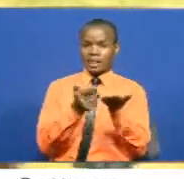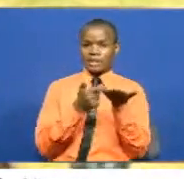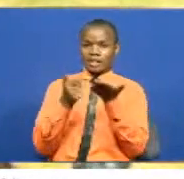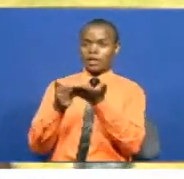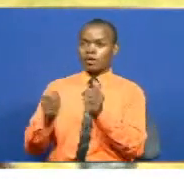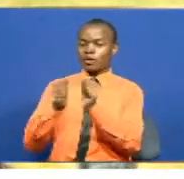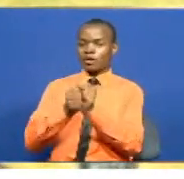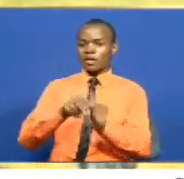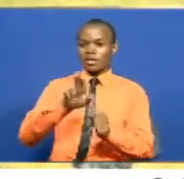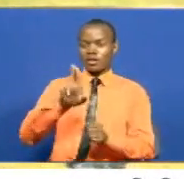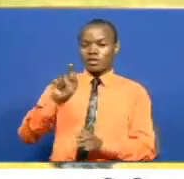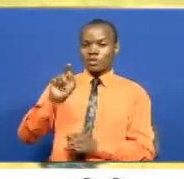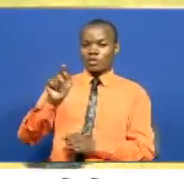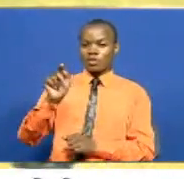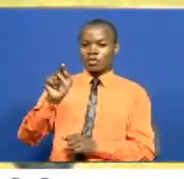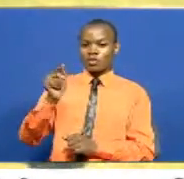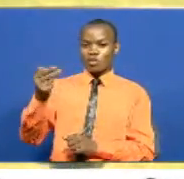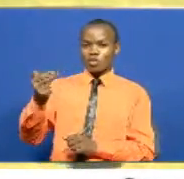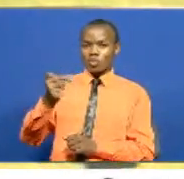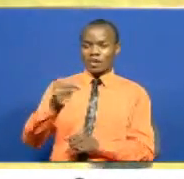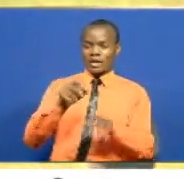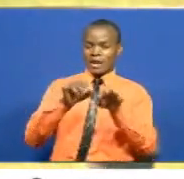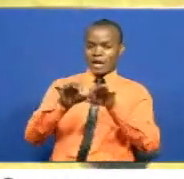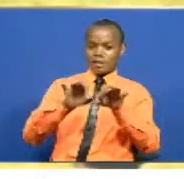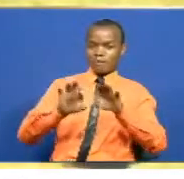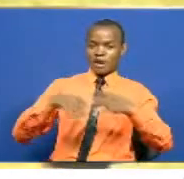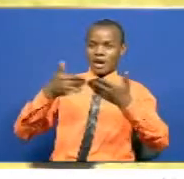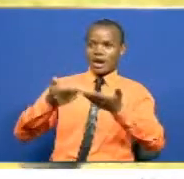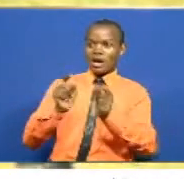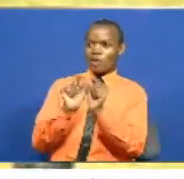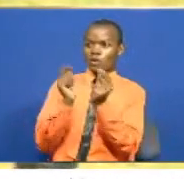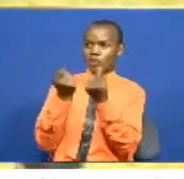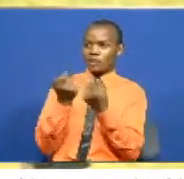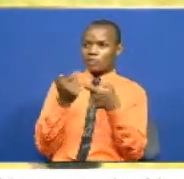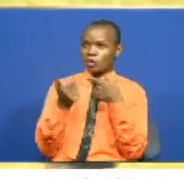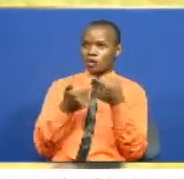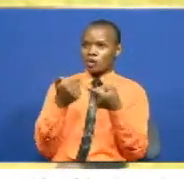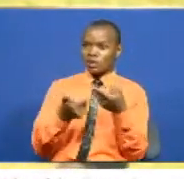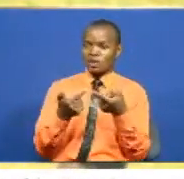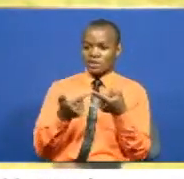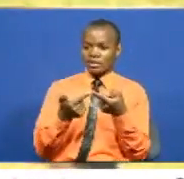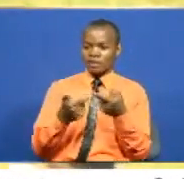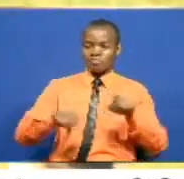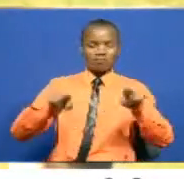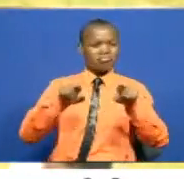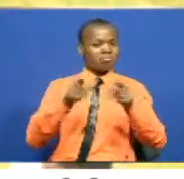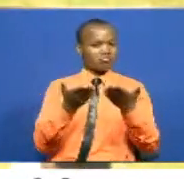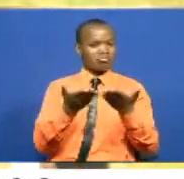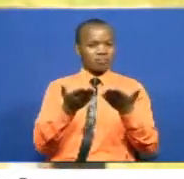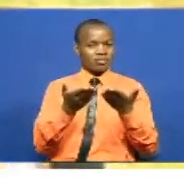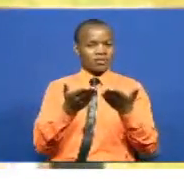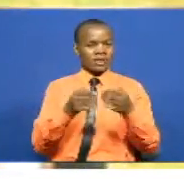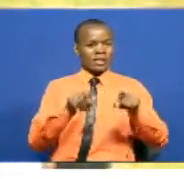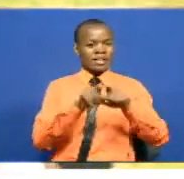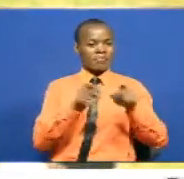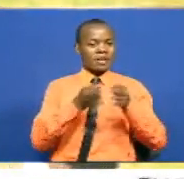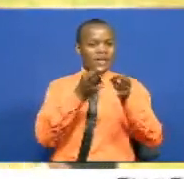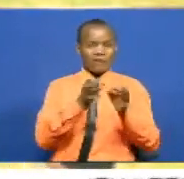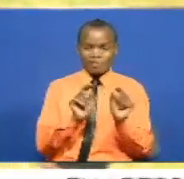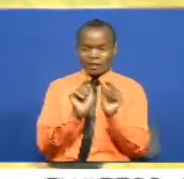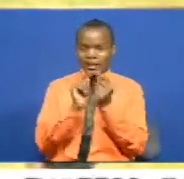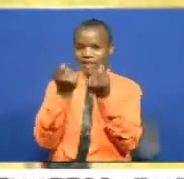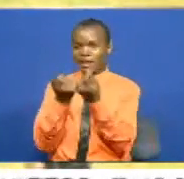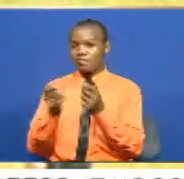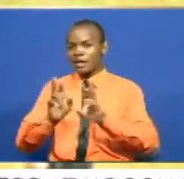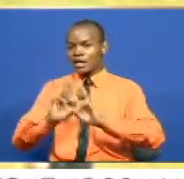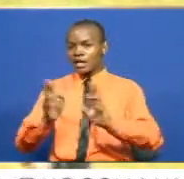She's going to tell us about how the team has been coping up, and so far, is the team well prepared for the first